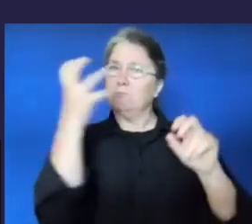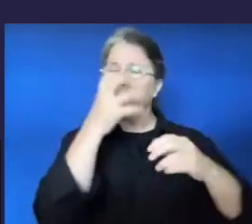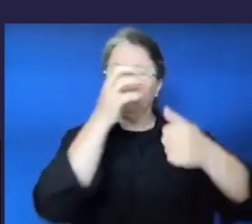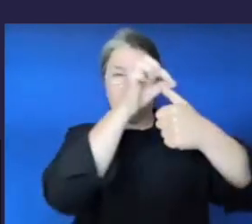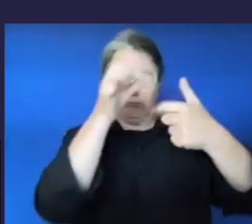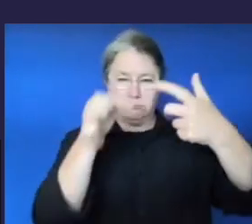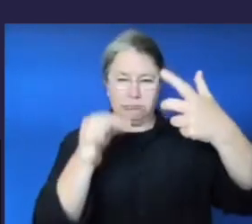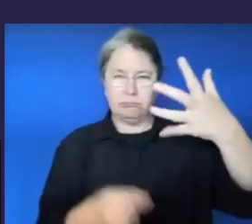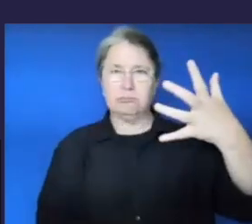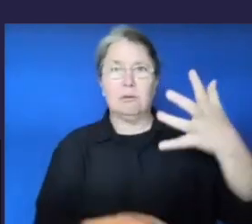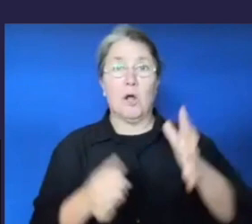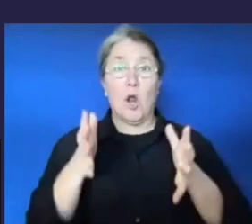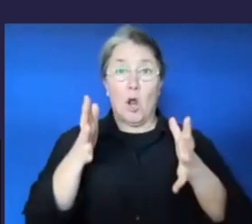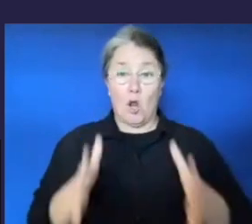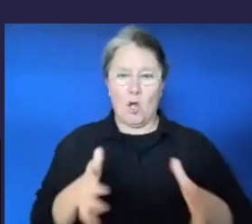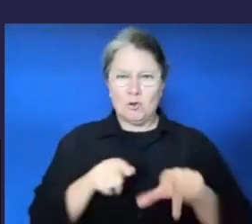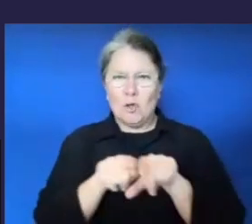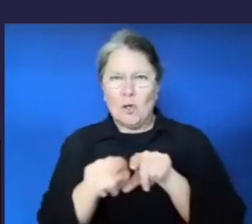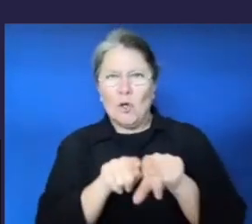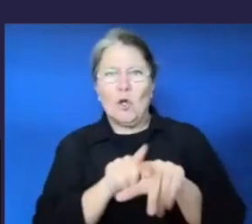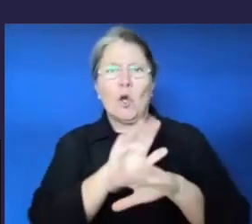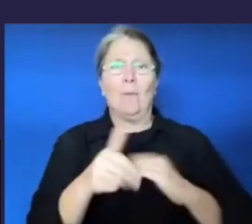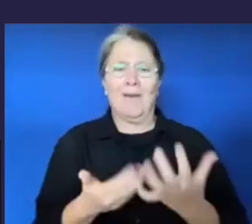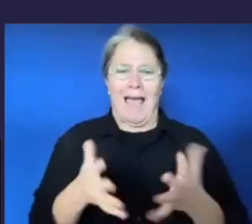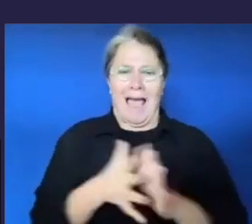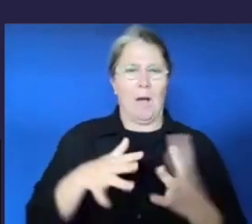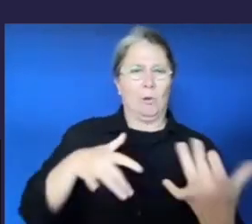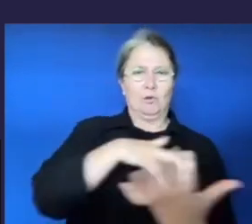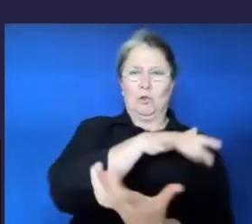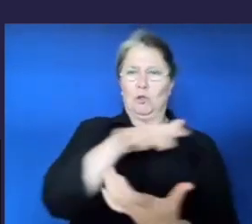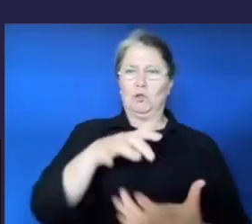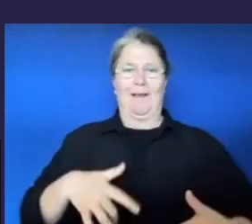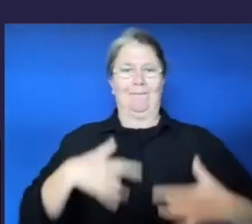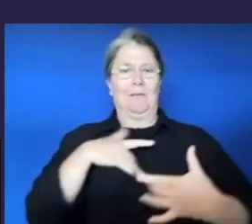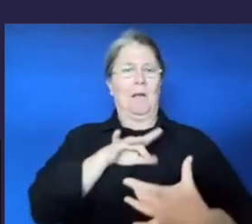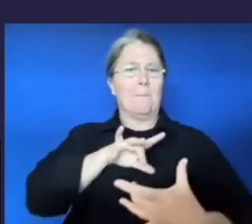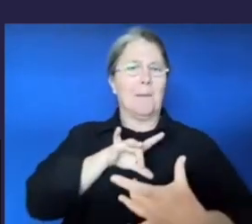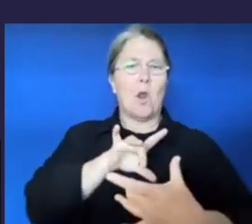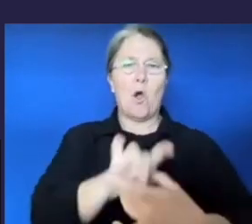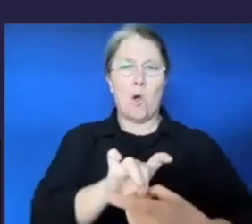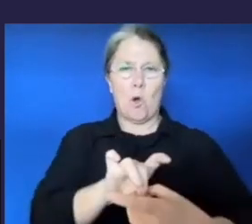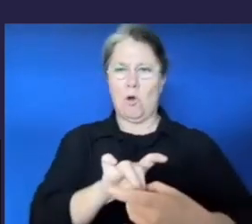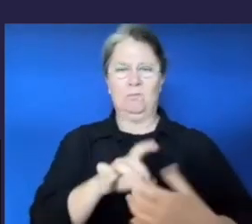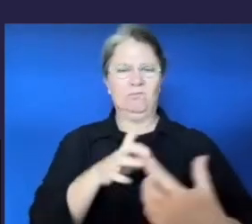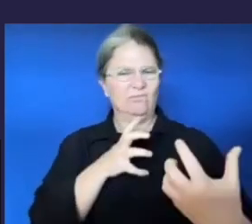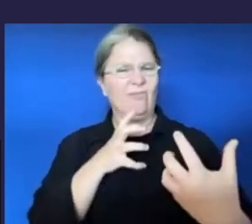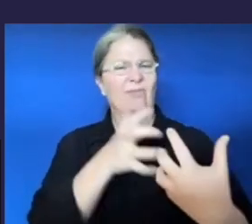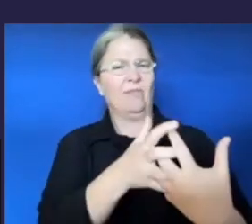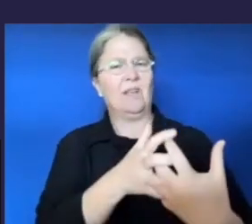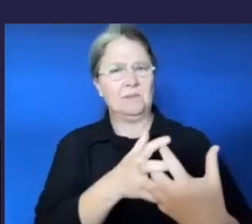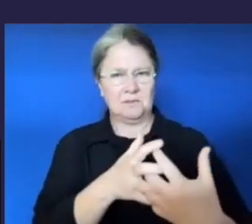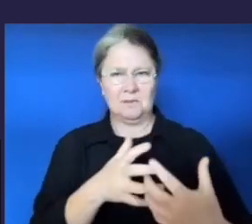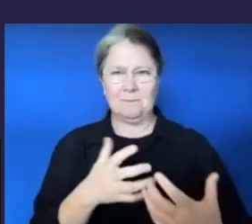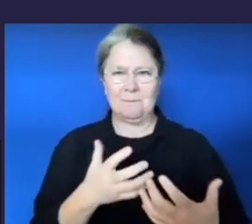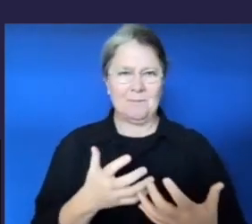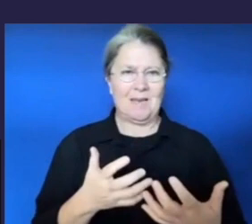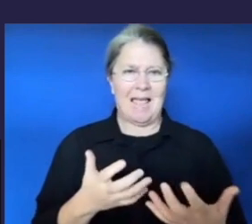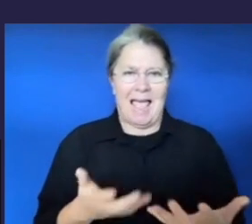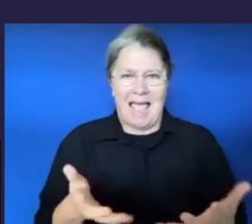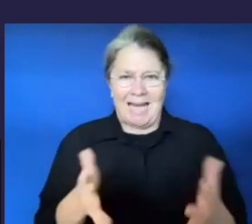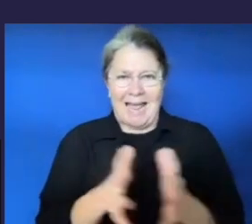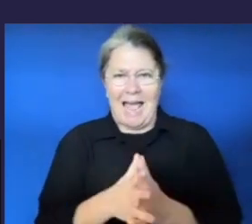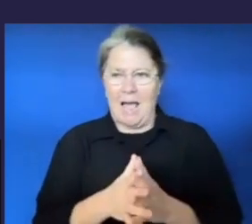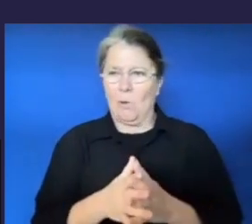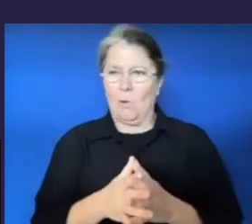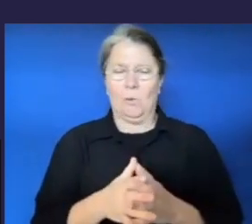about social belonging and how culture influences and perception influences the job success of